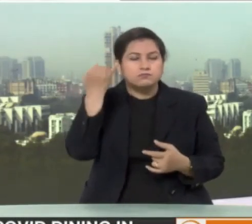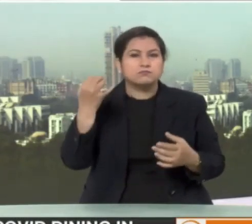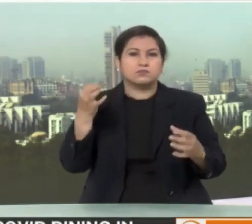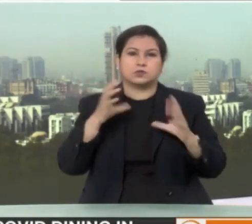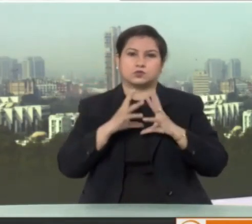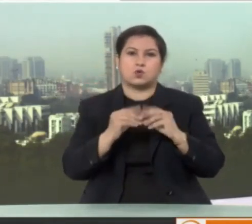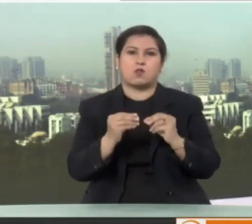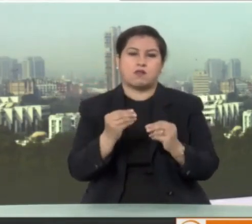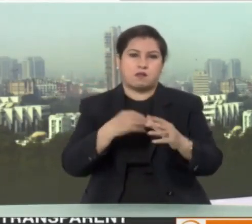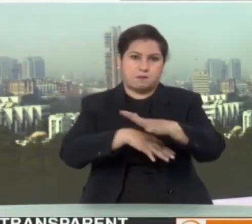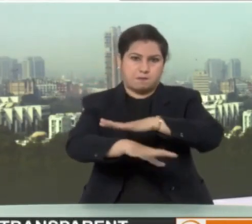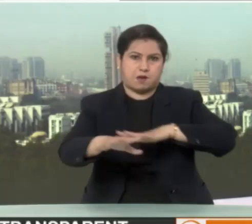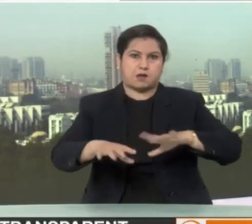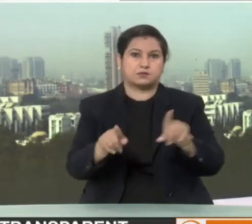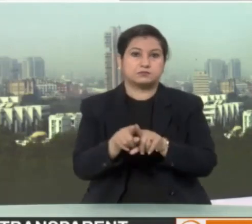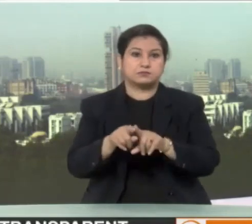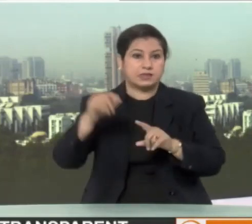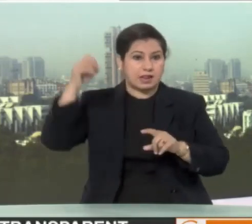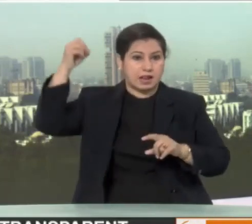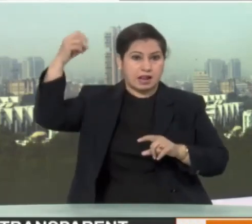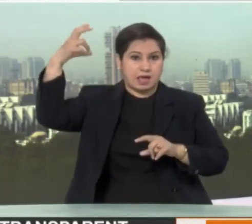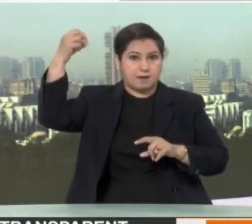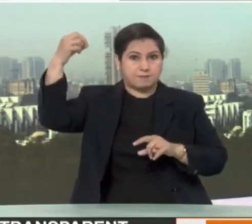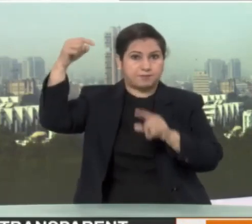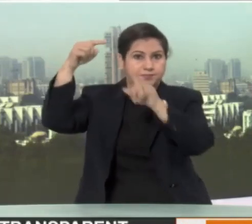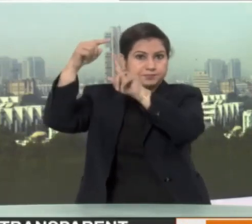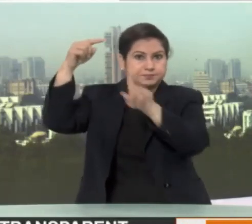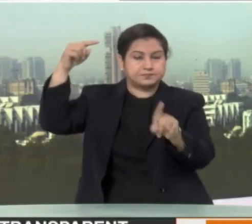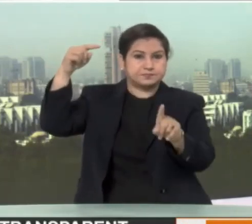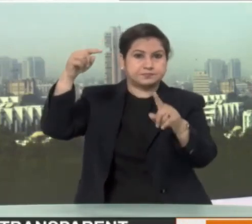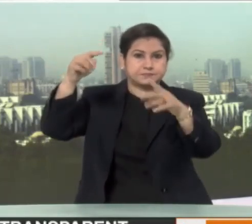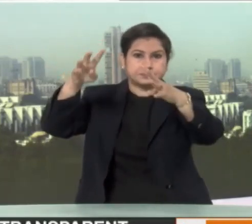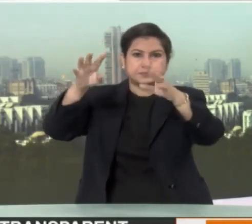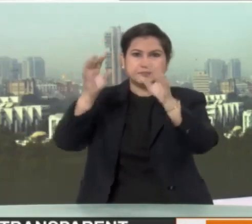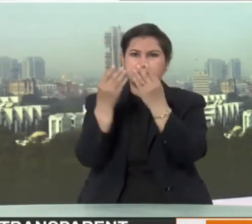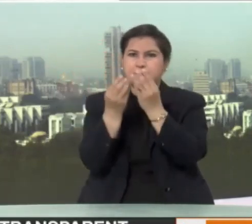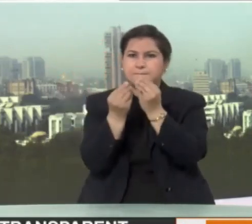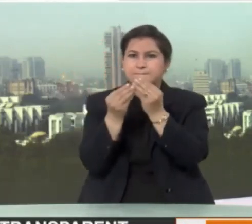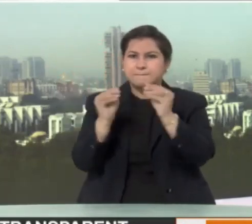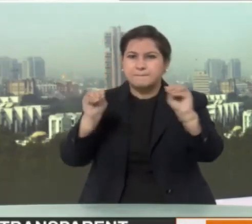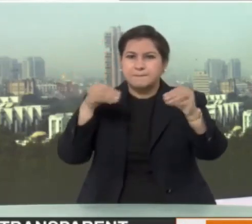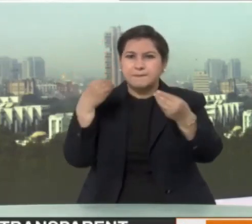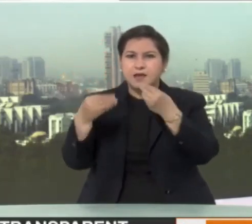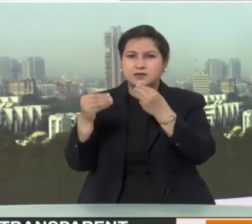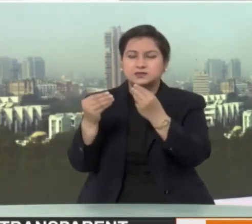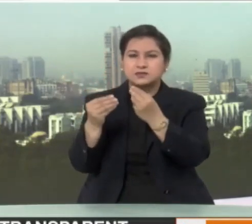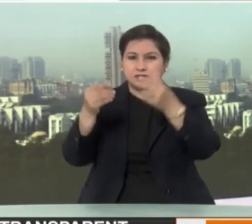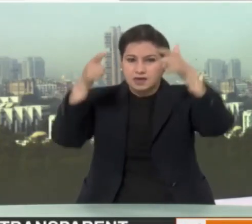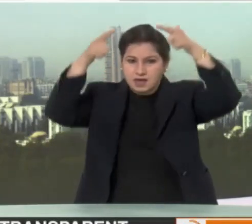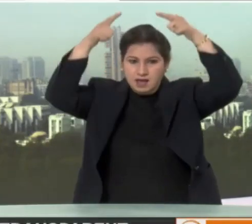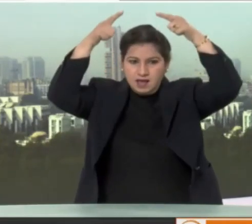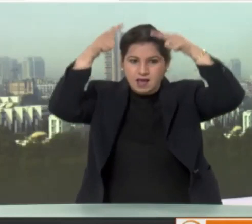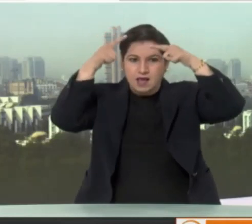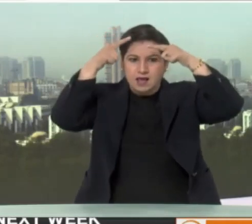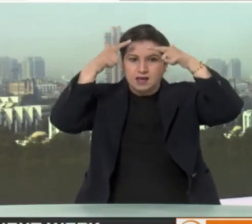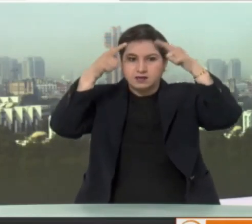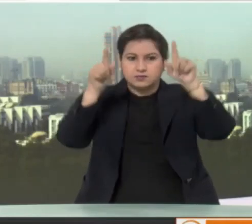solution. An oversized lampshade made of transparent plastic that encases a customer's head as they